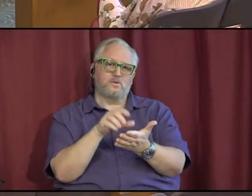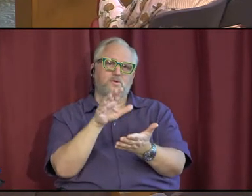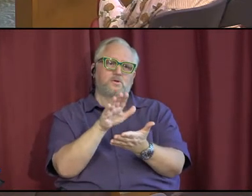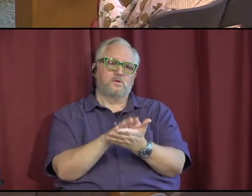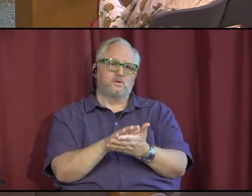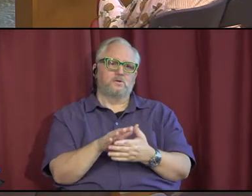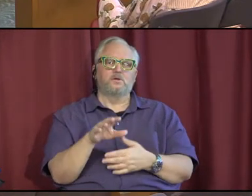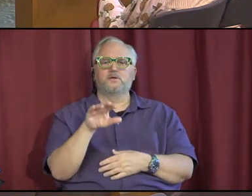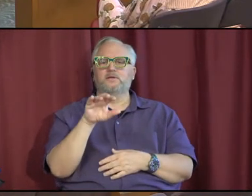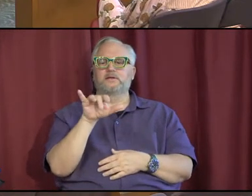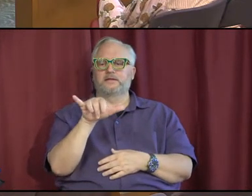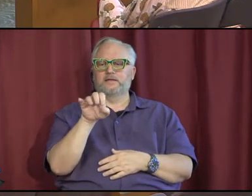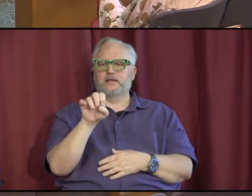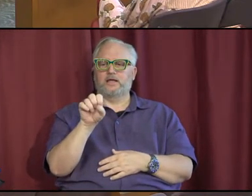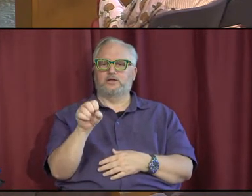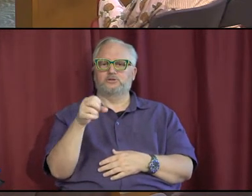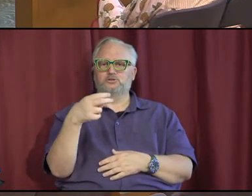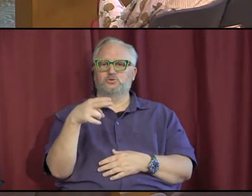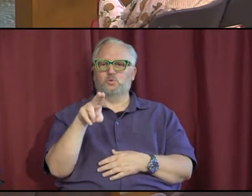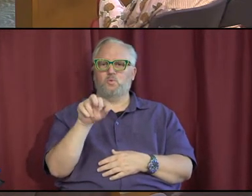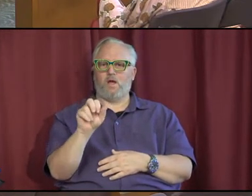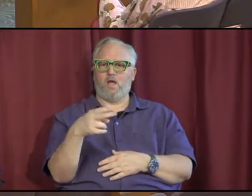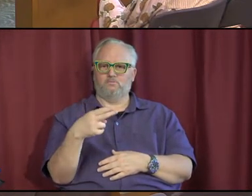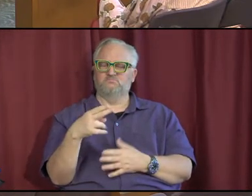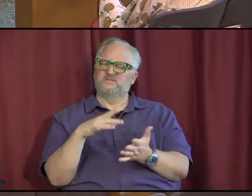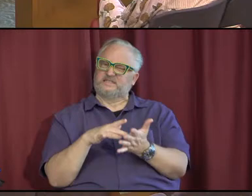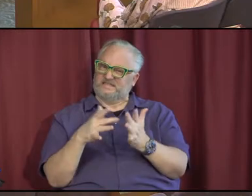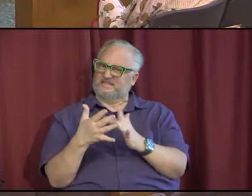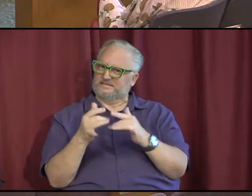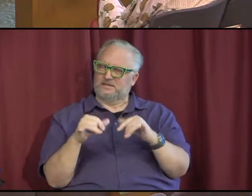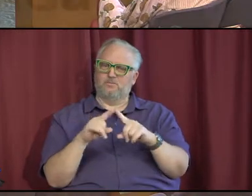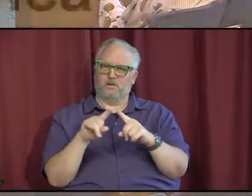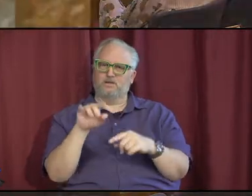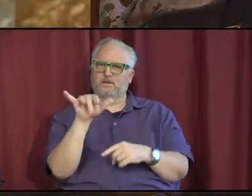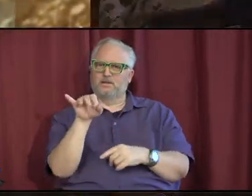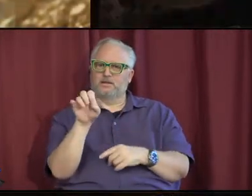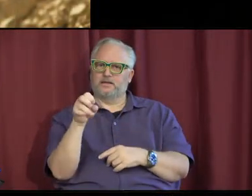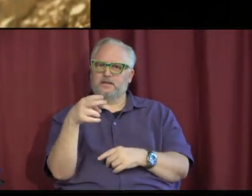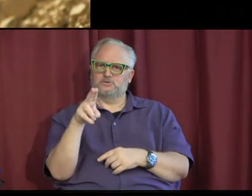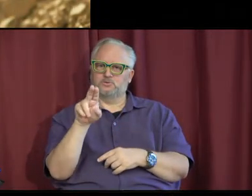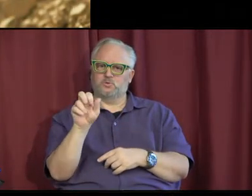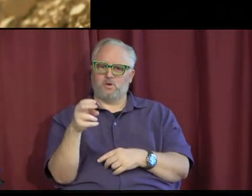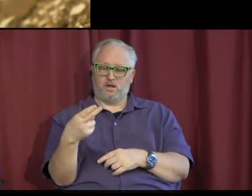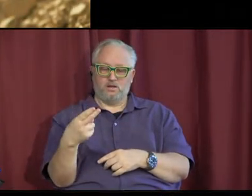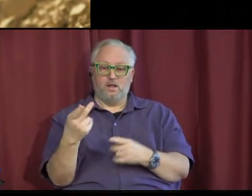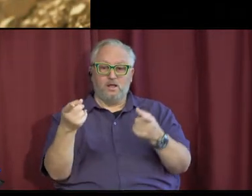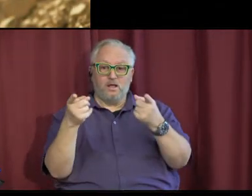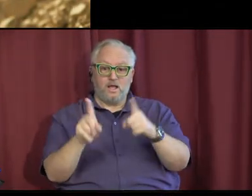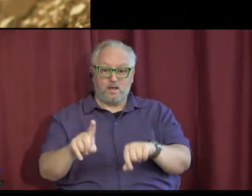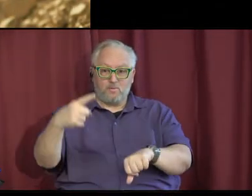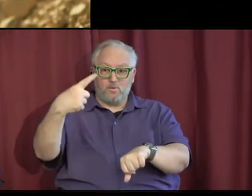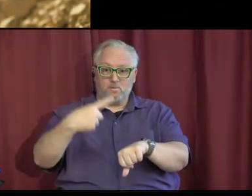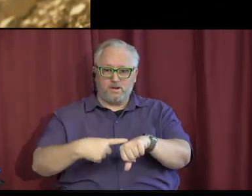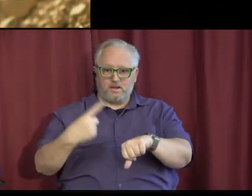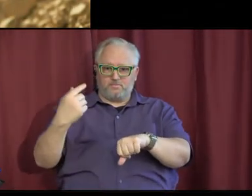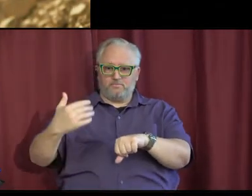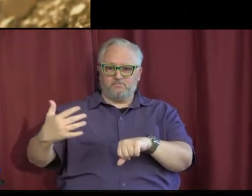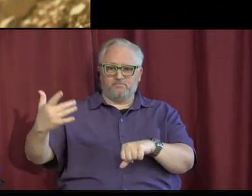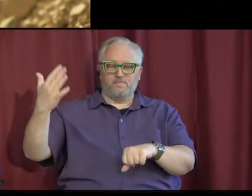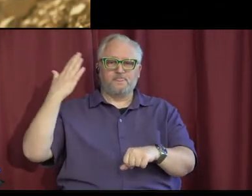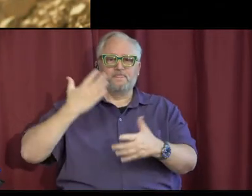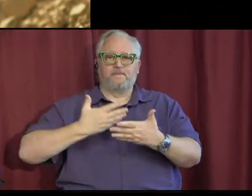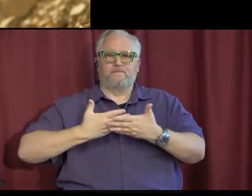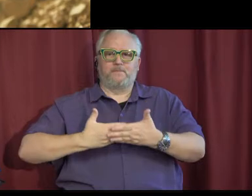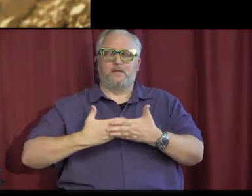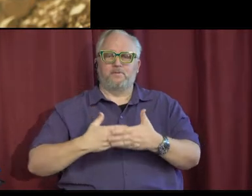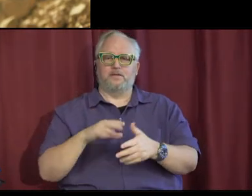name Yeshua. So, here we go. Once upon a time, baby Yeshua